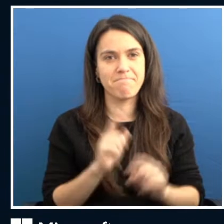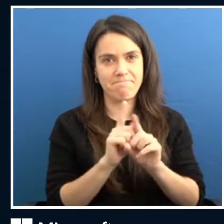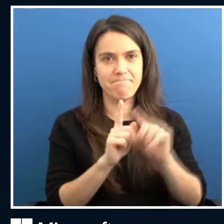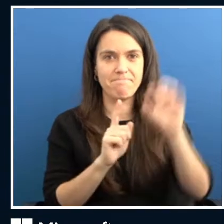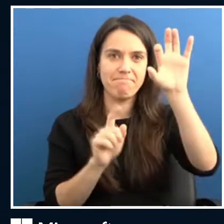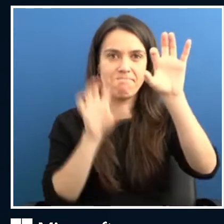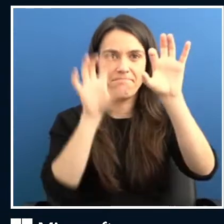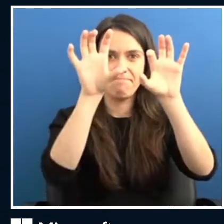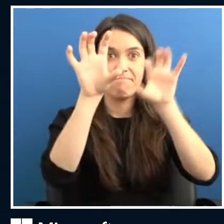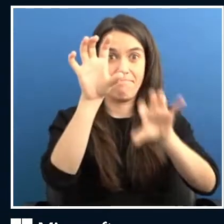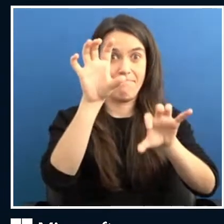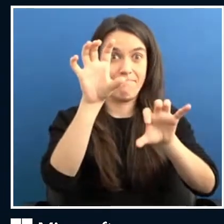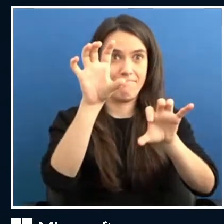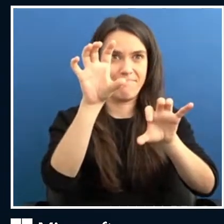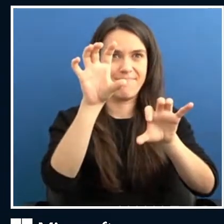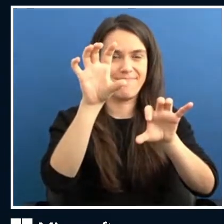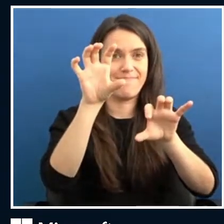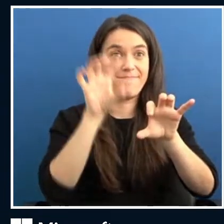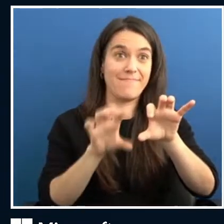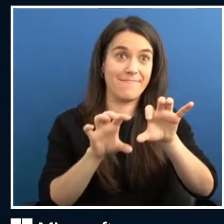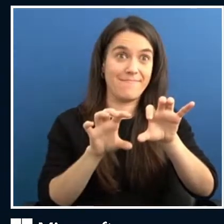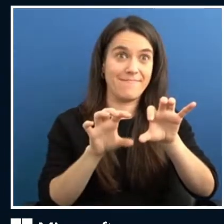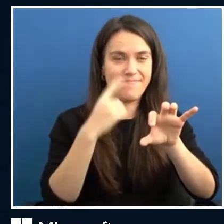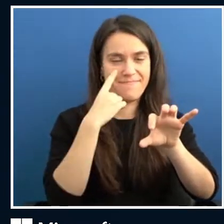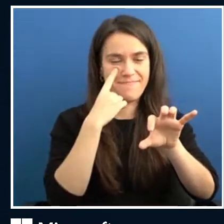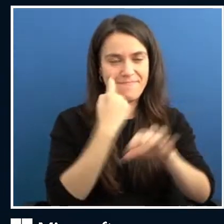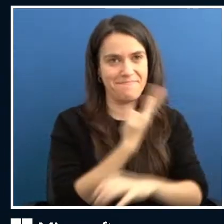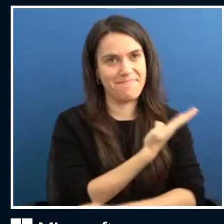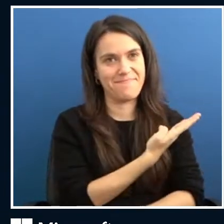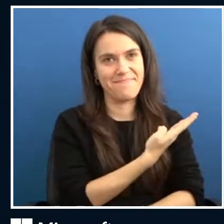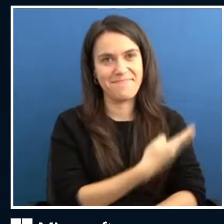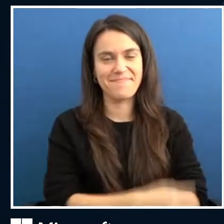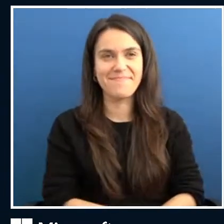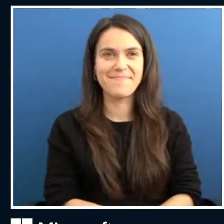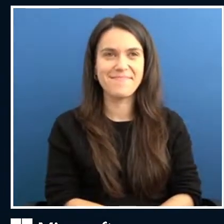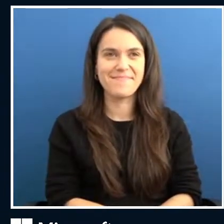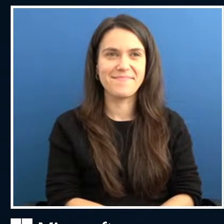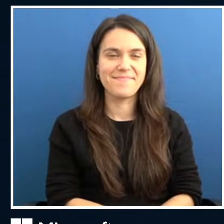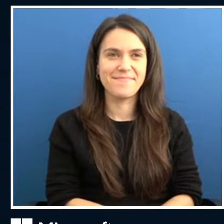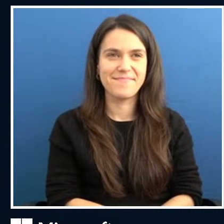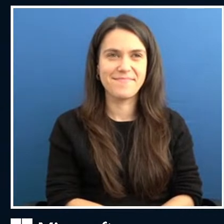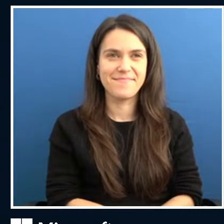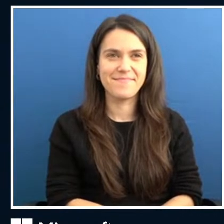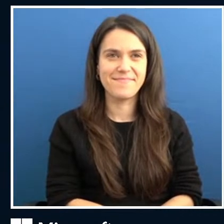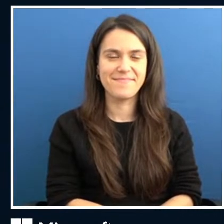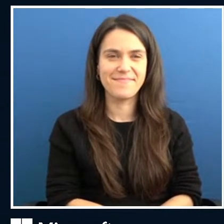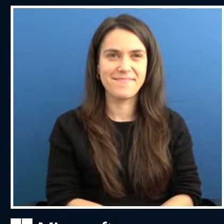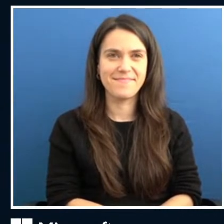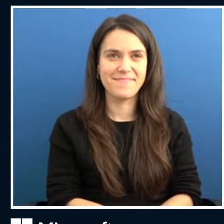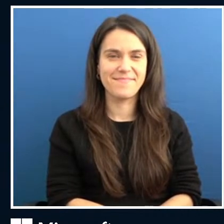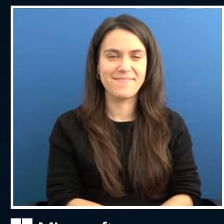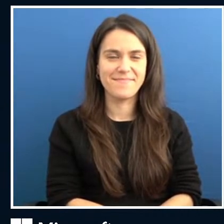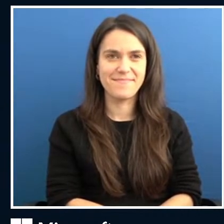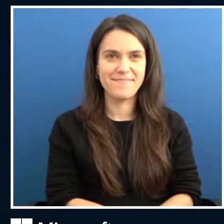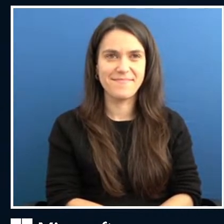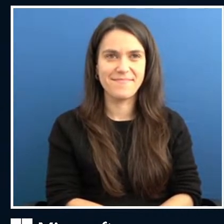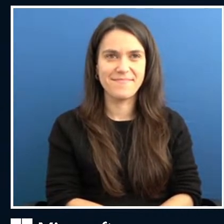the 3x3 convolution is over here. And finally, the last 3x3 convolution will be over